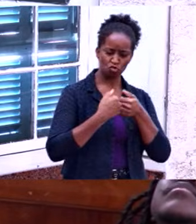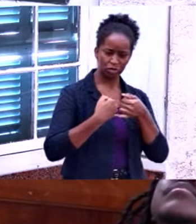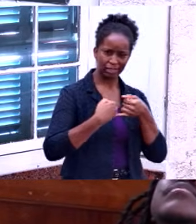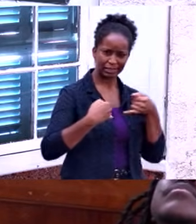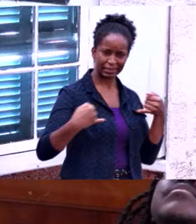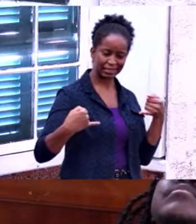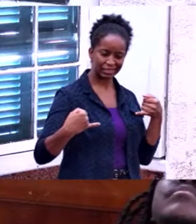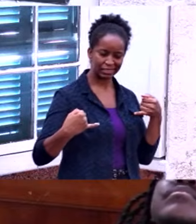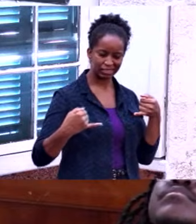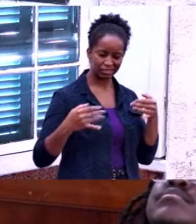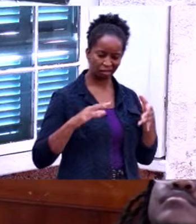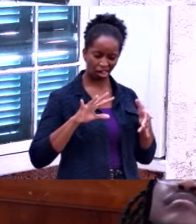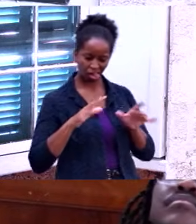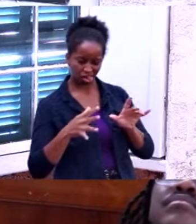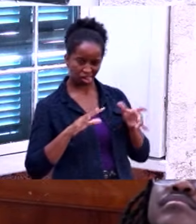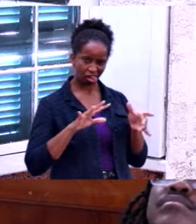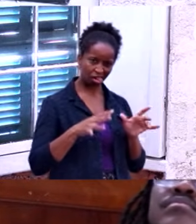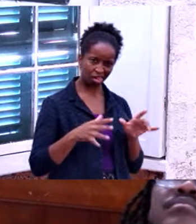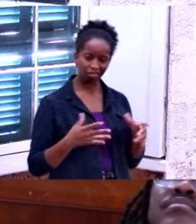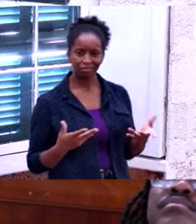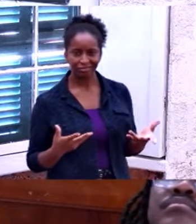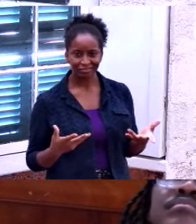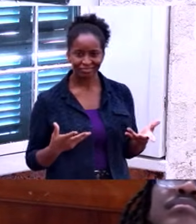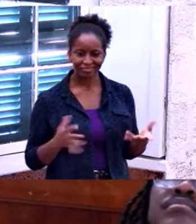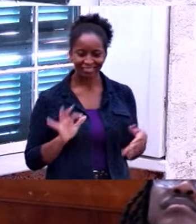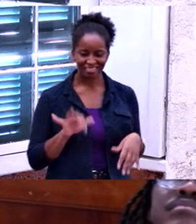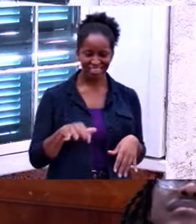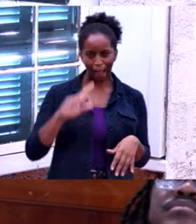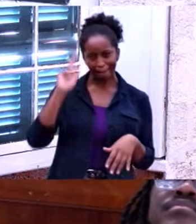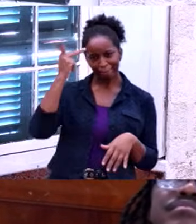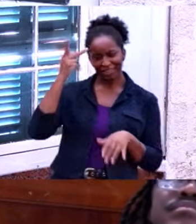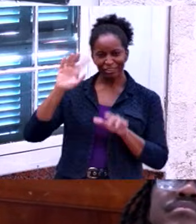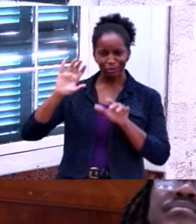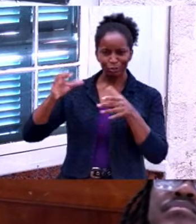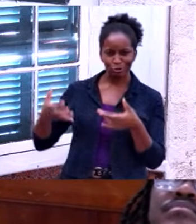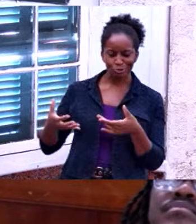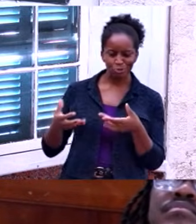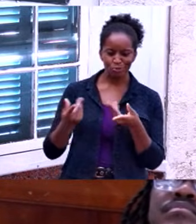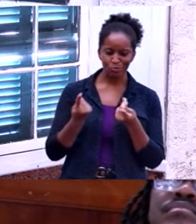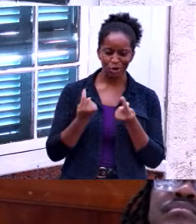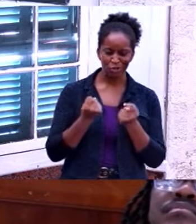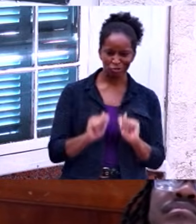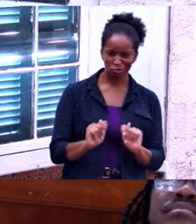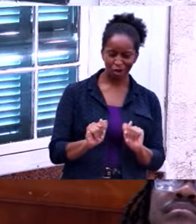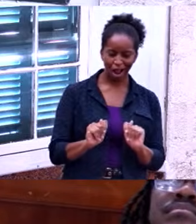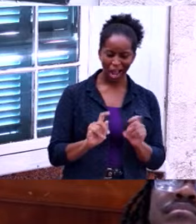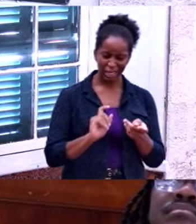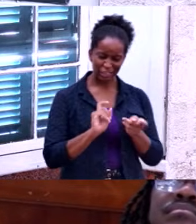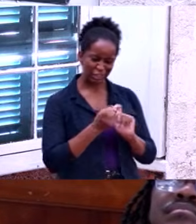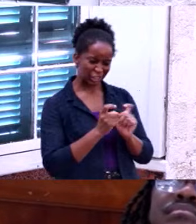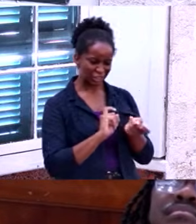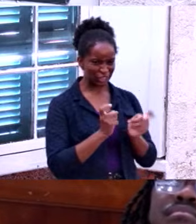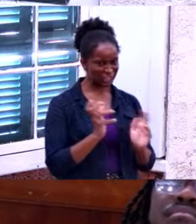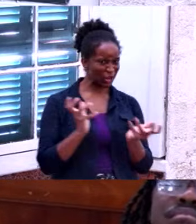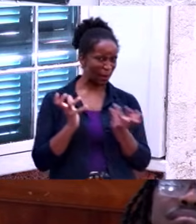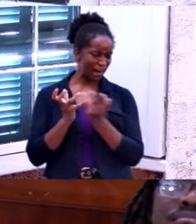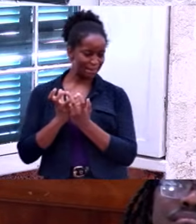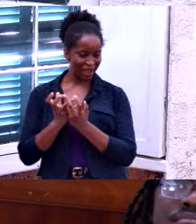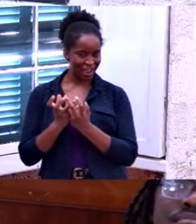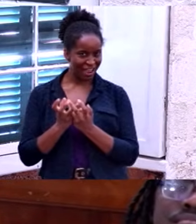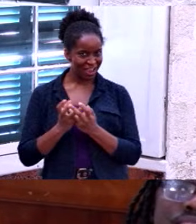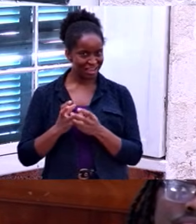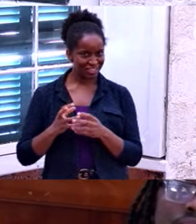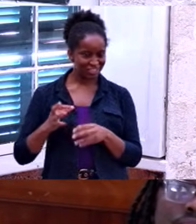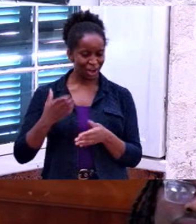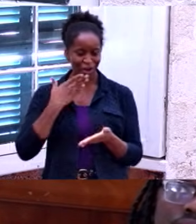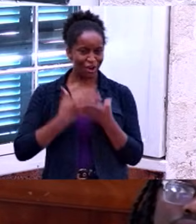that has ever respected gerrymandering or any attempts at it. We can go through the history.